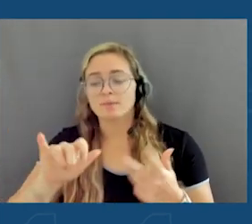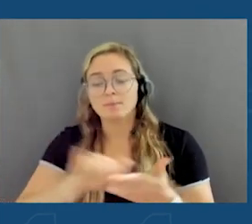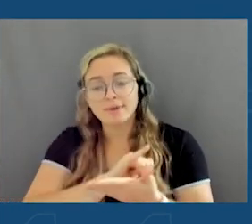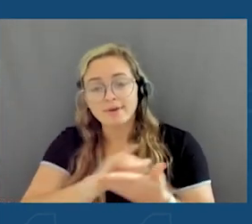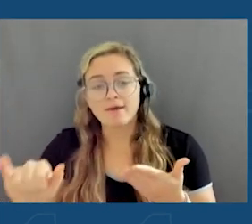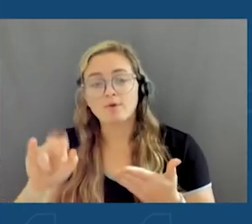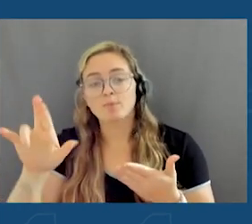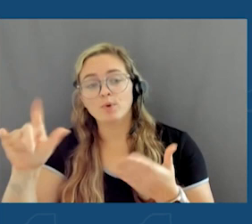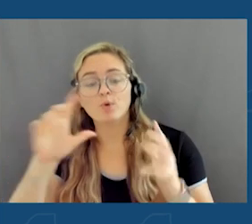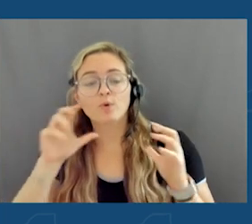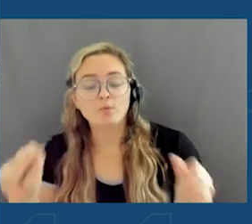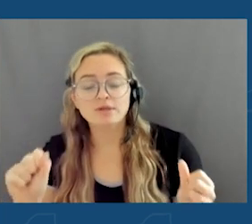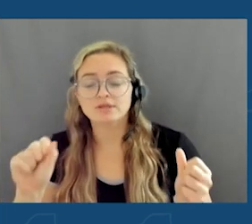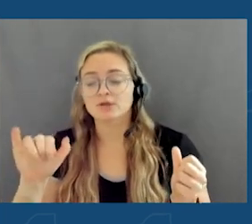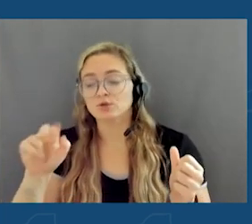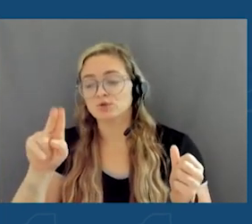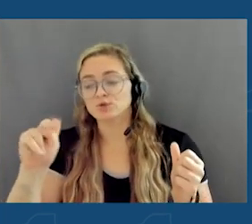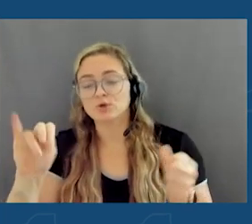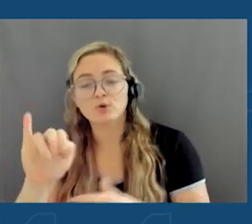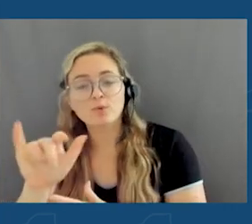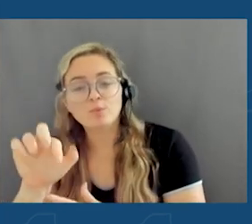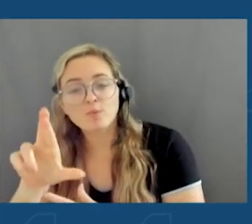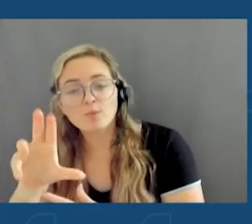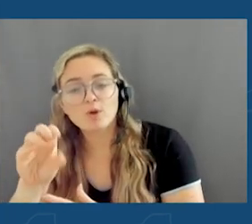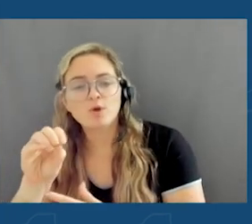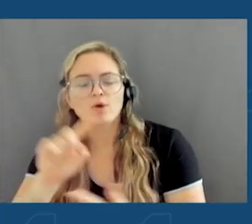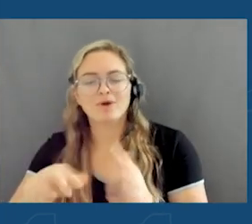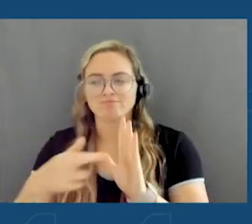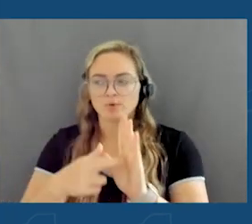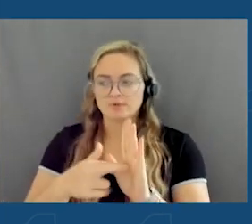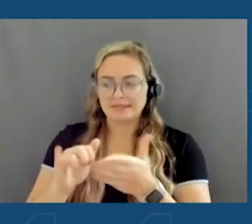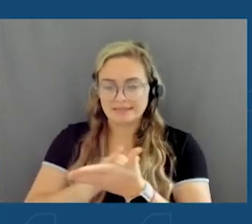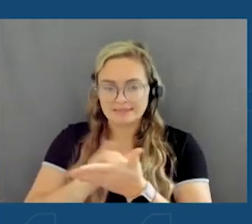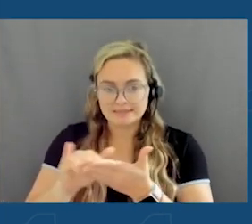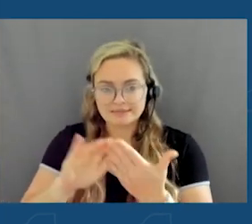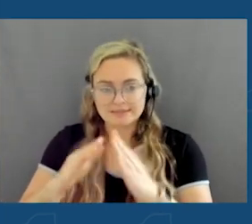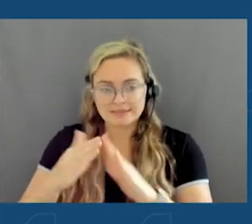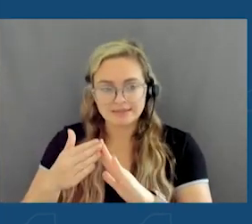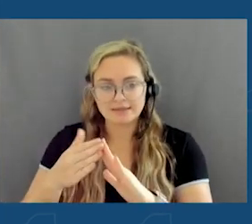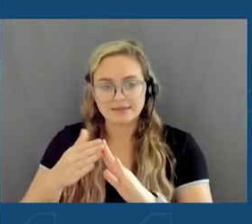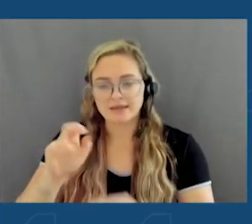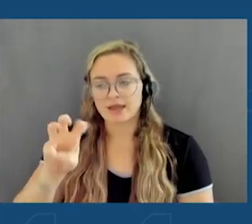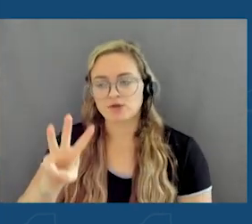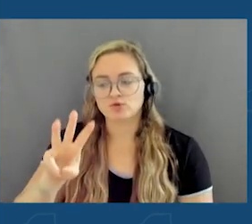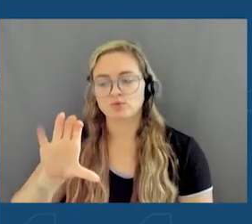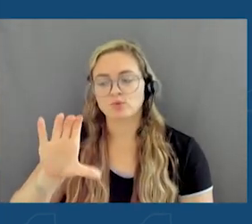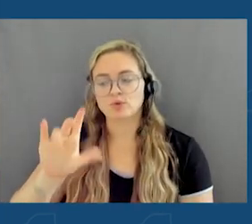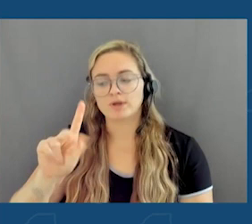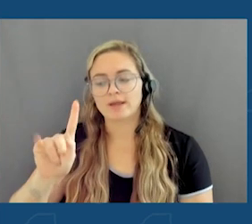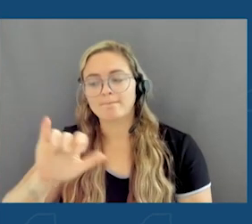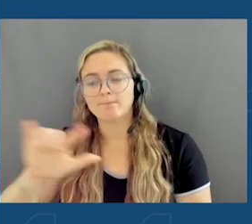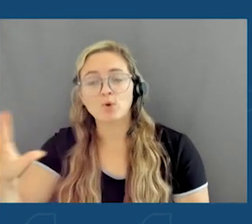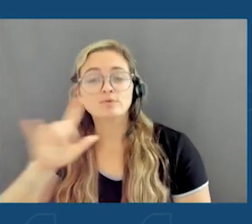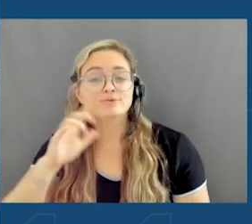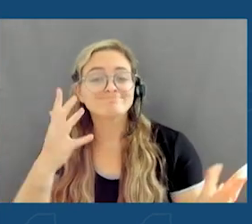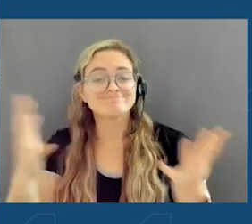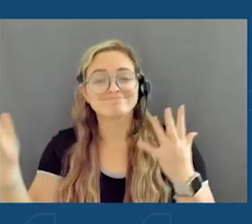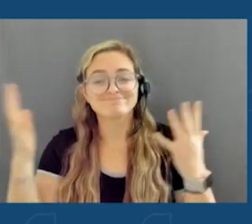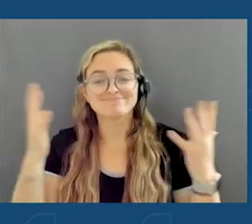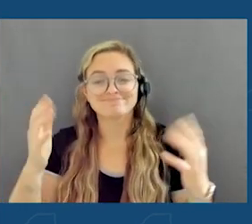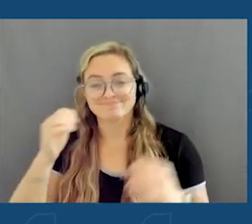Councilmember Sean Abreu, and also representing the city, Andrew Kimball. Let's give them all a round of applause.